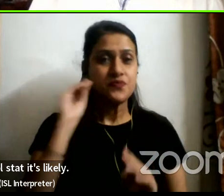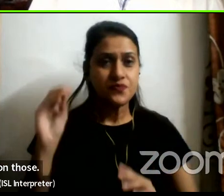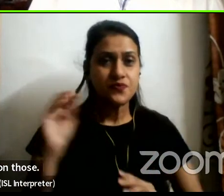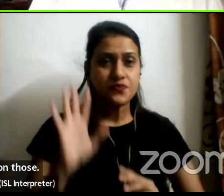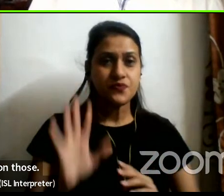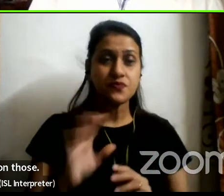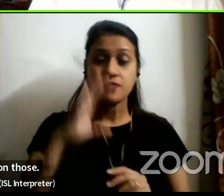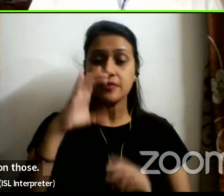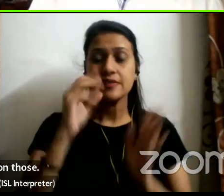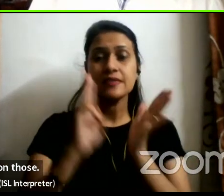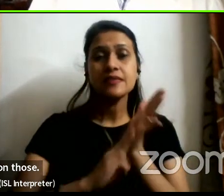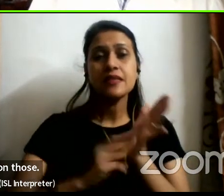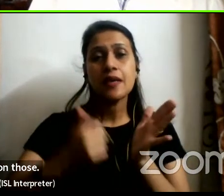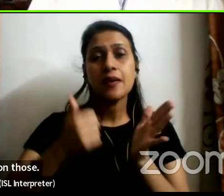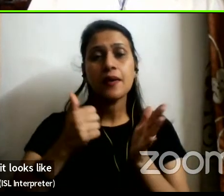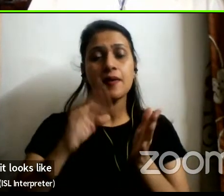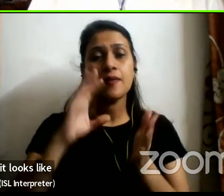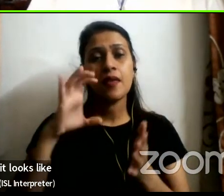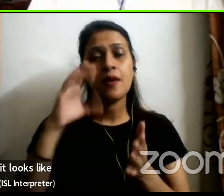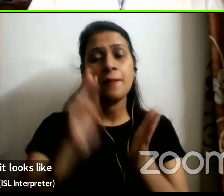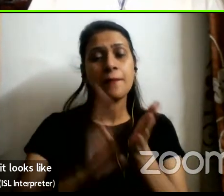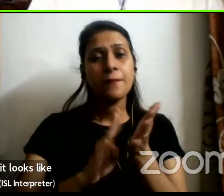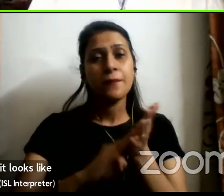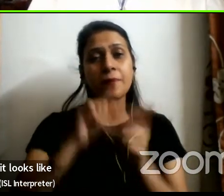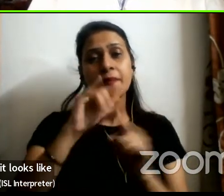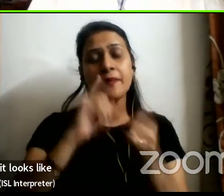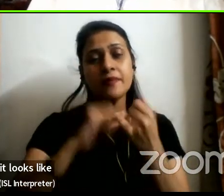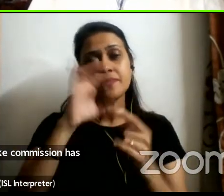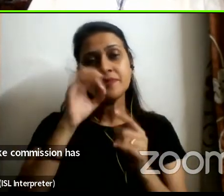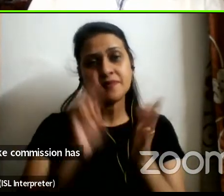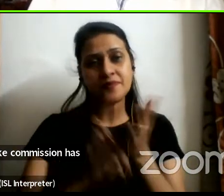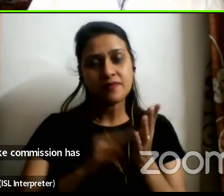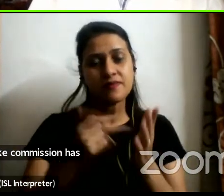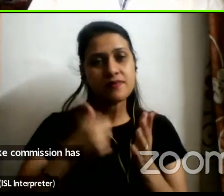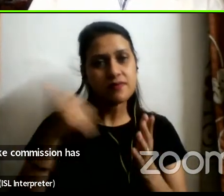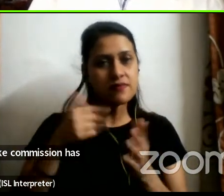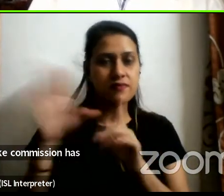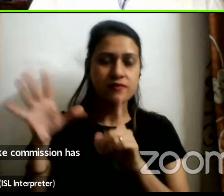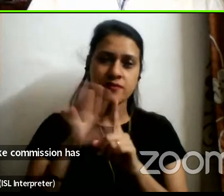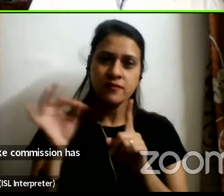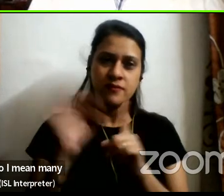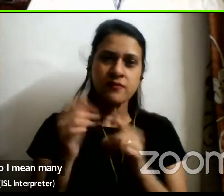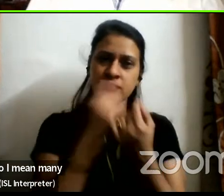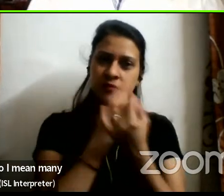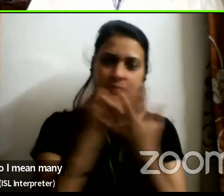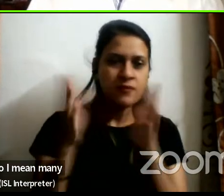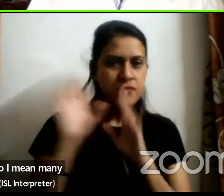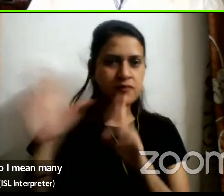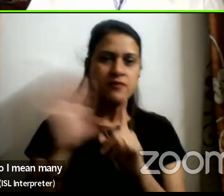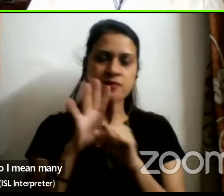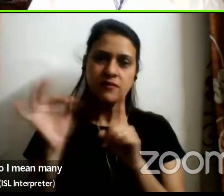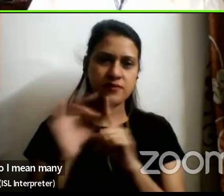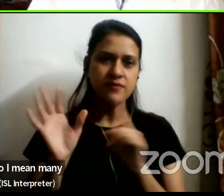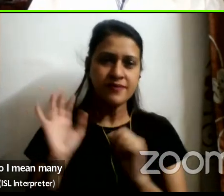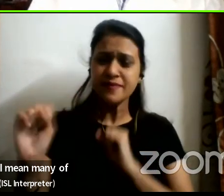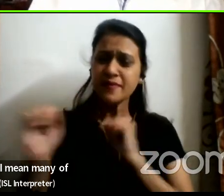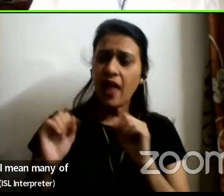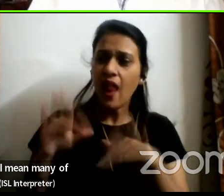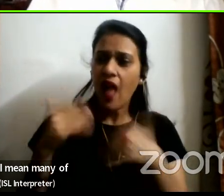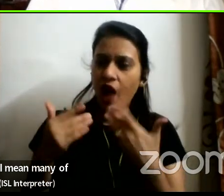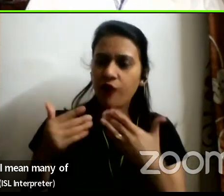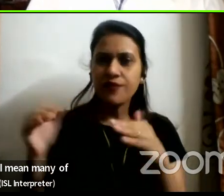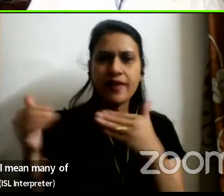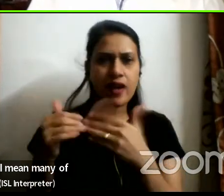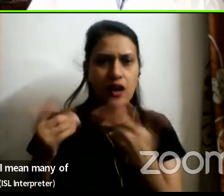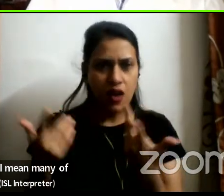commission has ample cases, right? And then, as you know, it all goes to, many of them go in appeal to now NCLAT, and